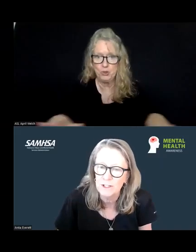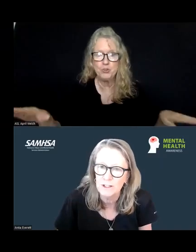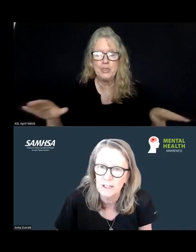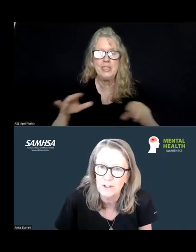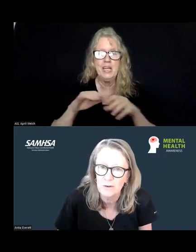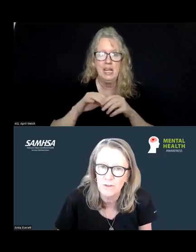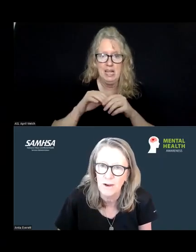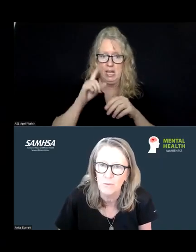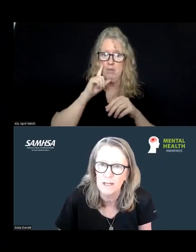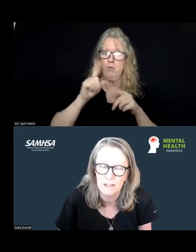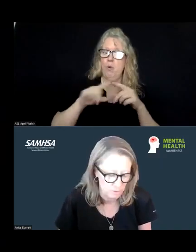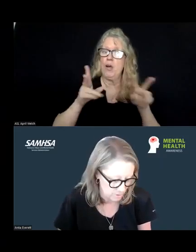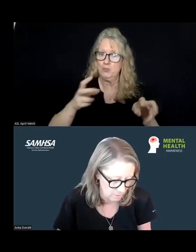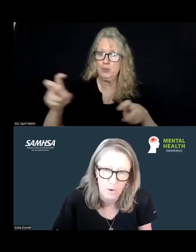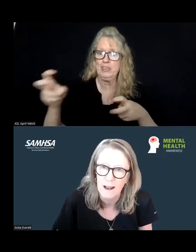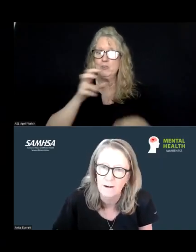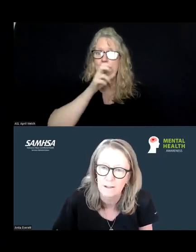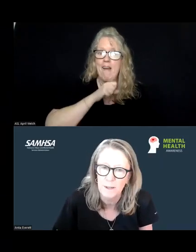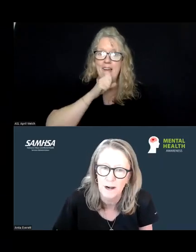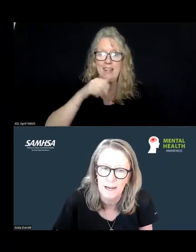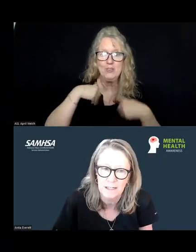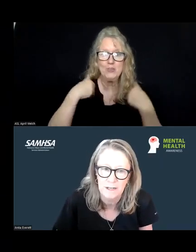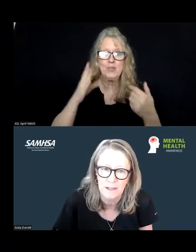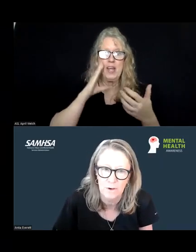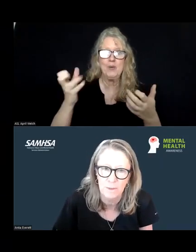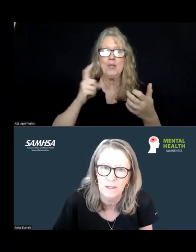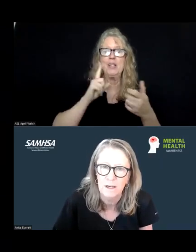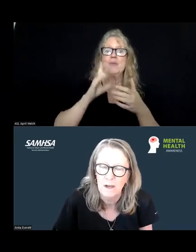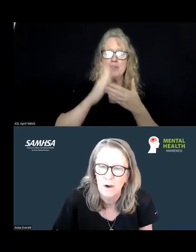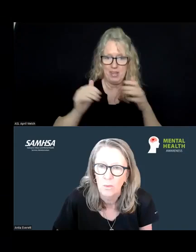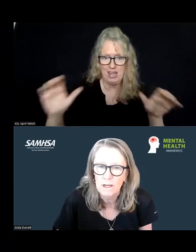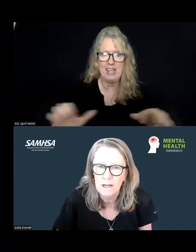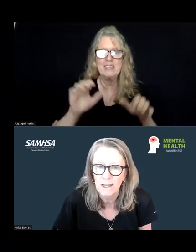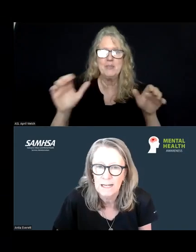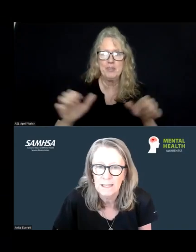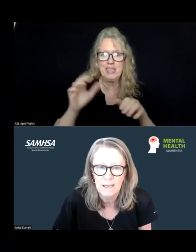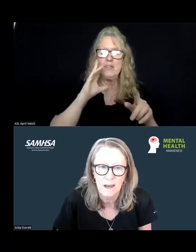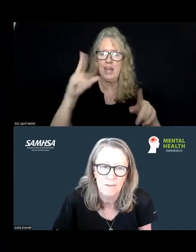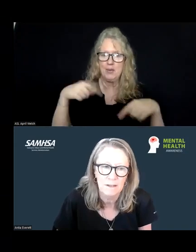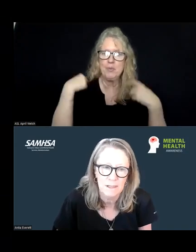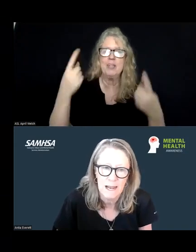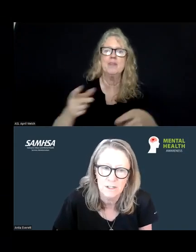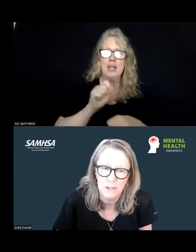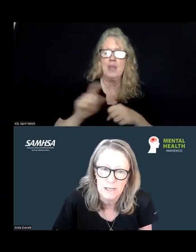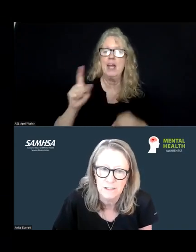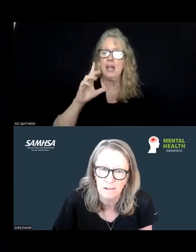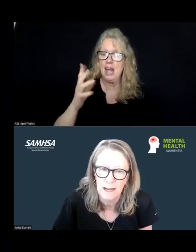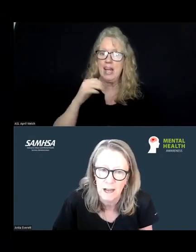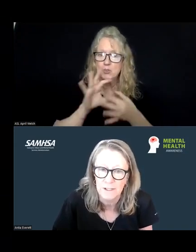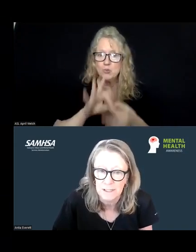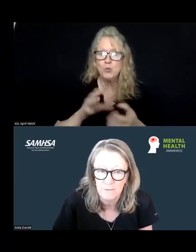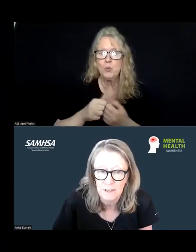doing, or transitional age youth, I wanted to report out a little bit on an activity that we've been working on lately that has to do with